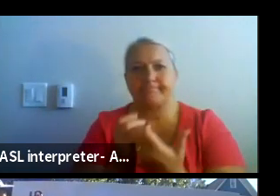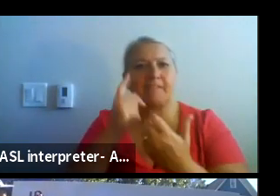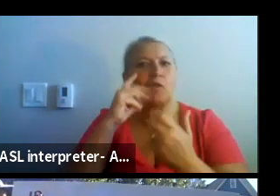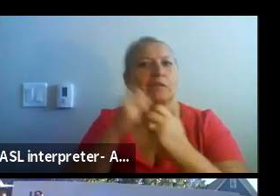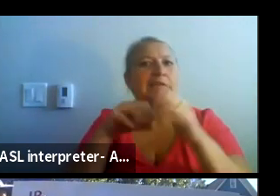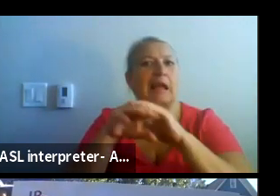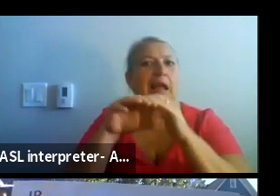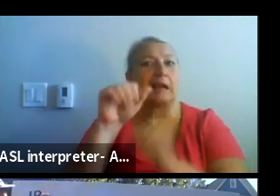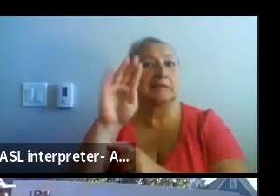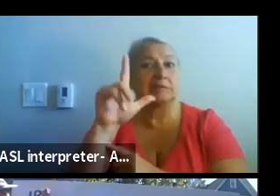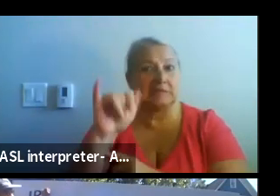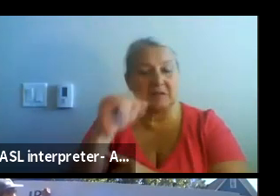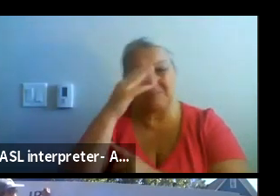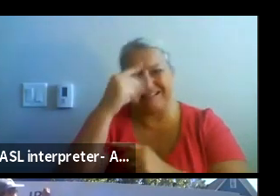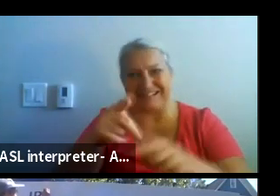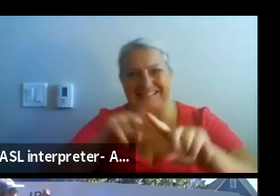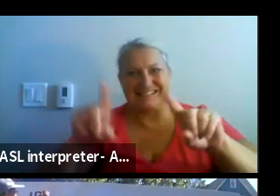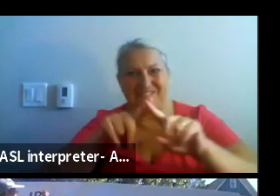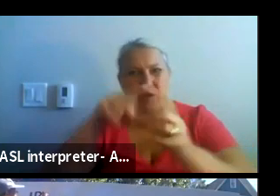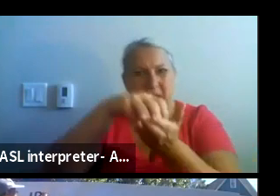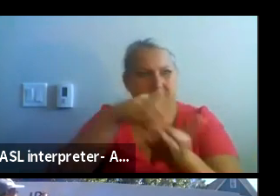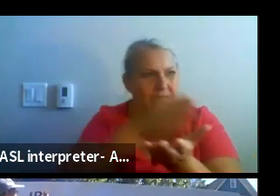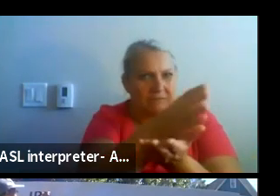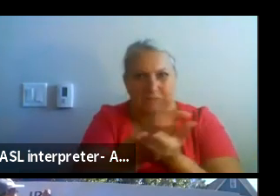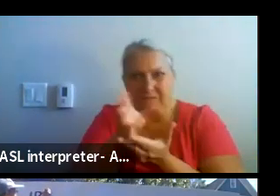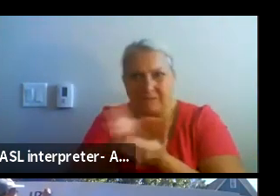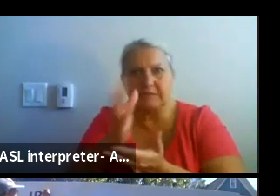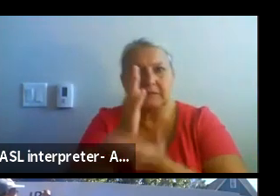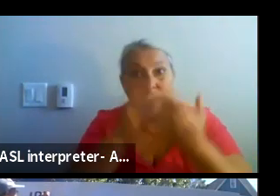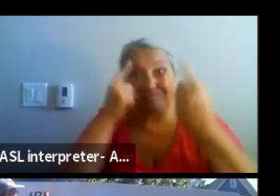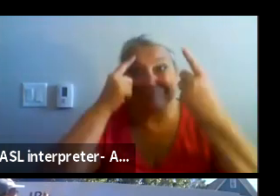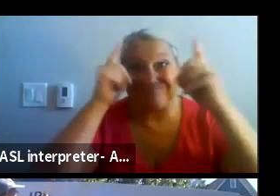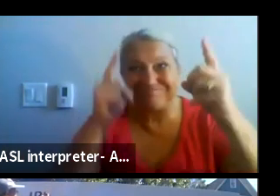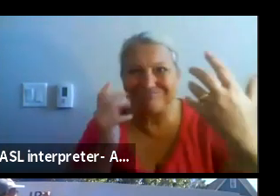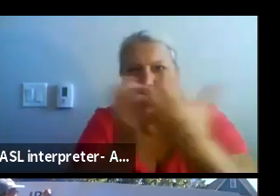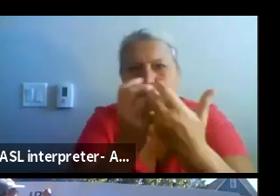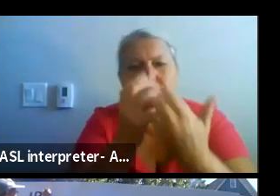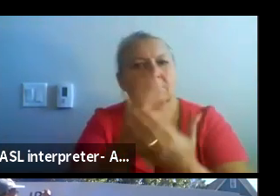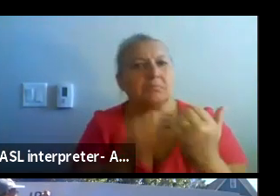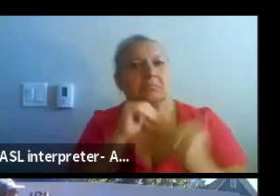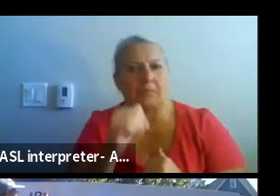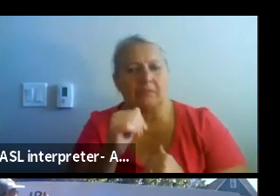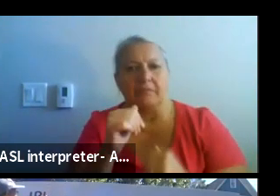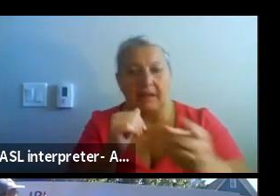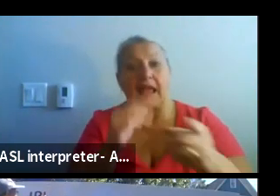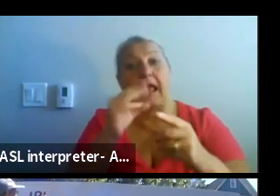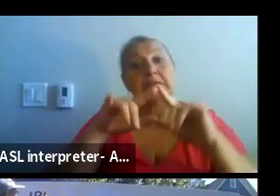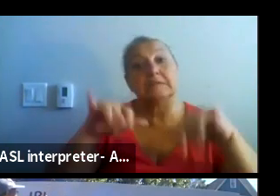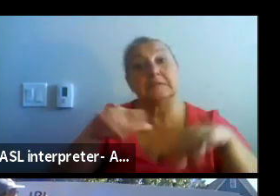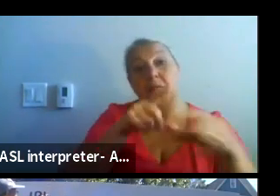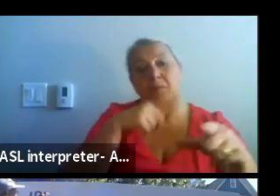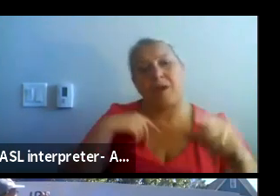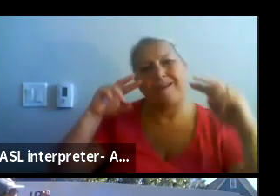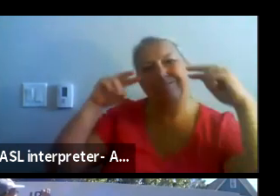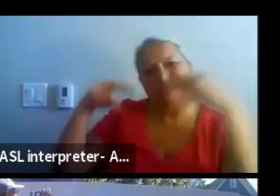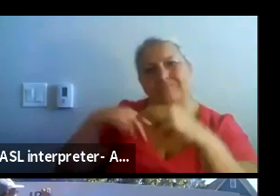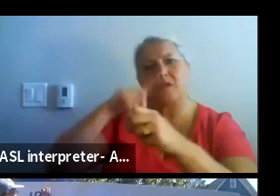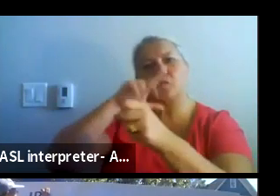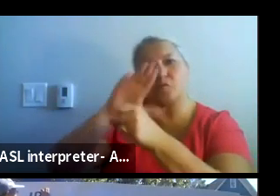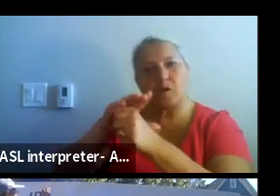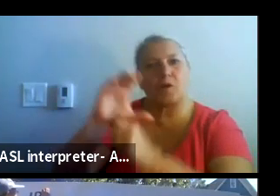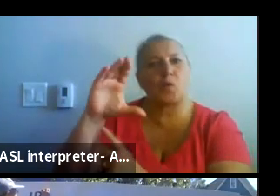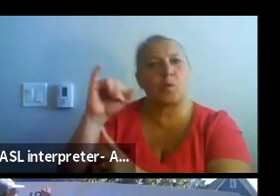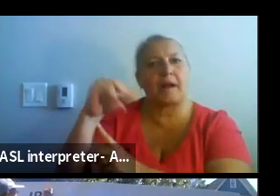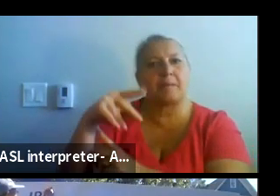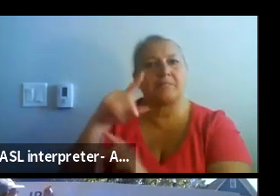across a multiplicity of practices and needs. And it also points to our CRIP commitment to working within and